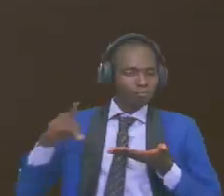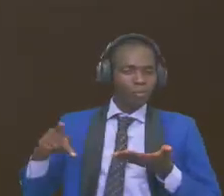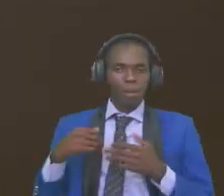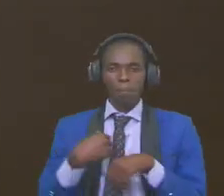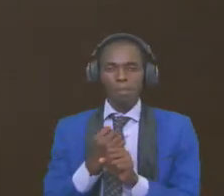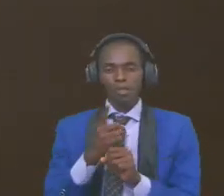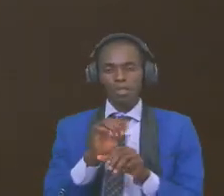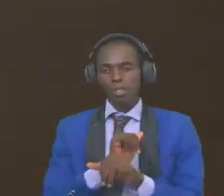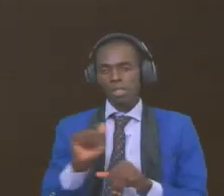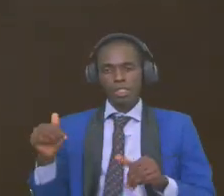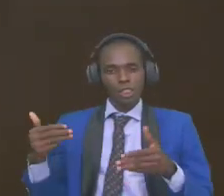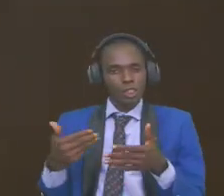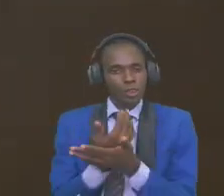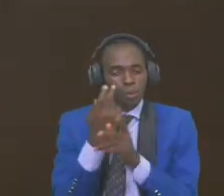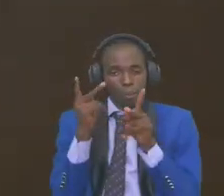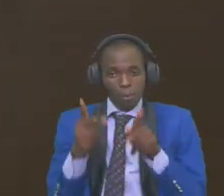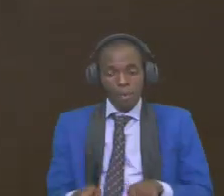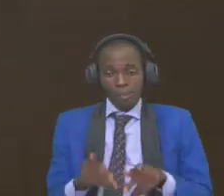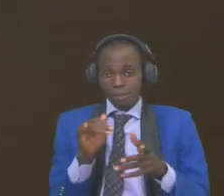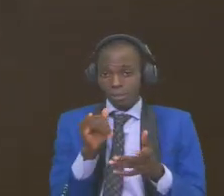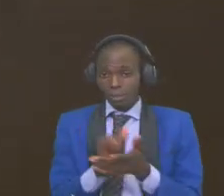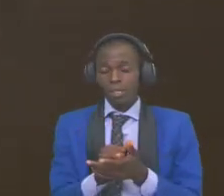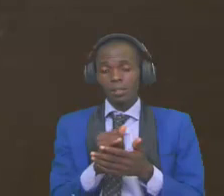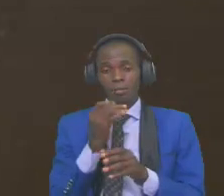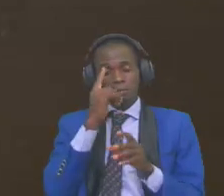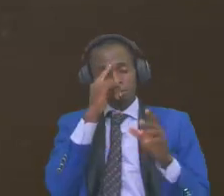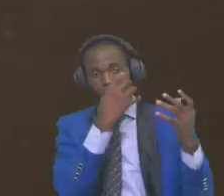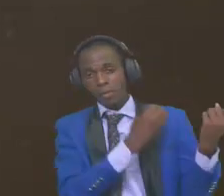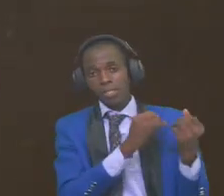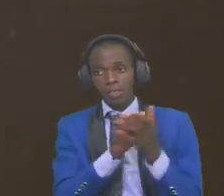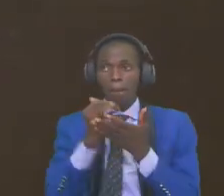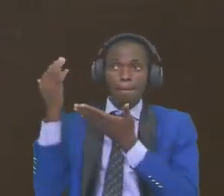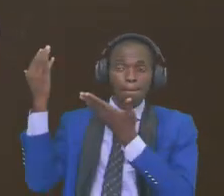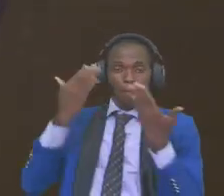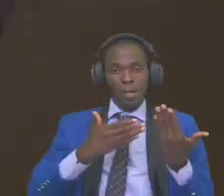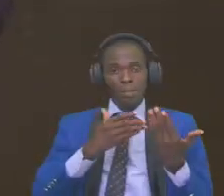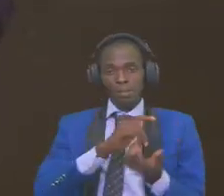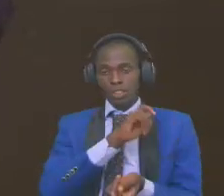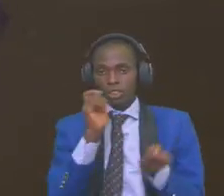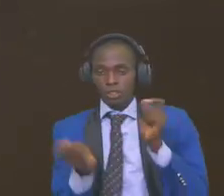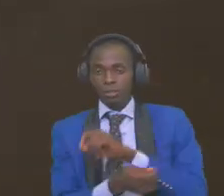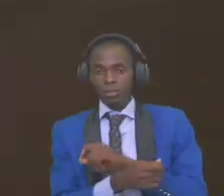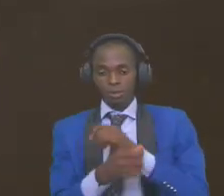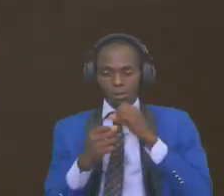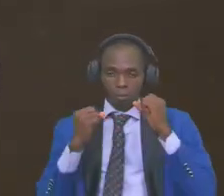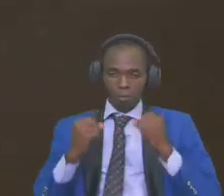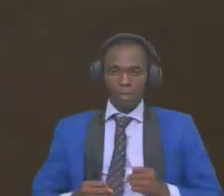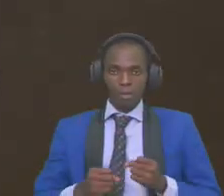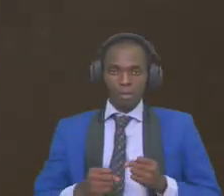new creature. That faith that makes transformation, power, purging,